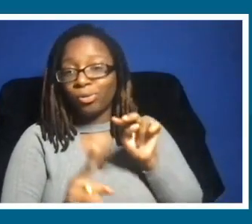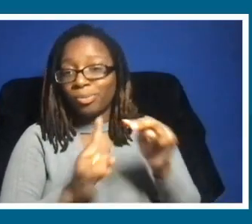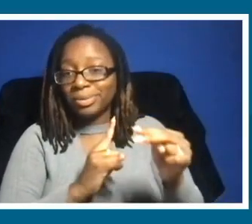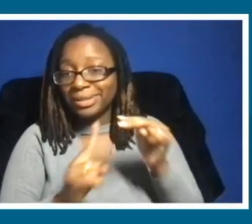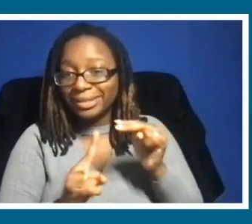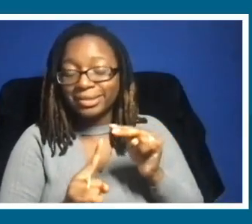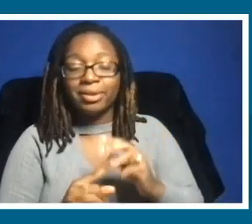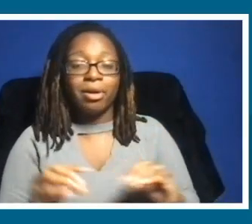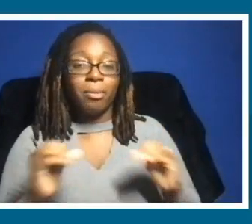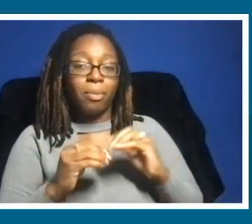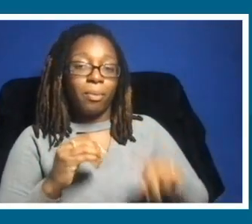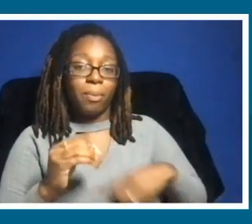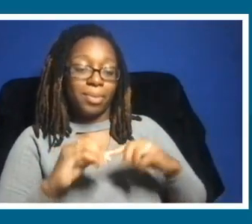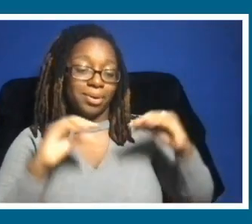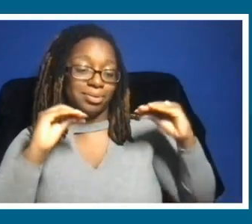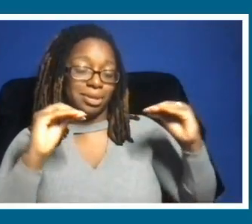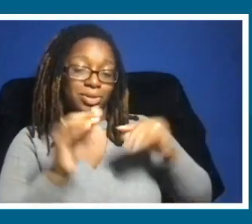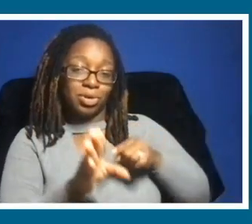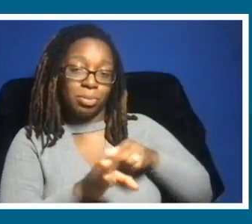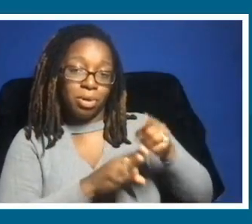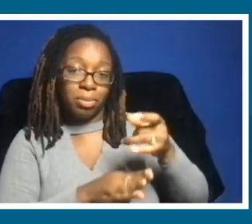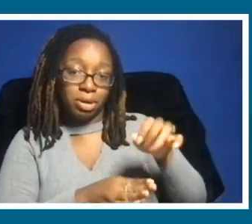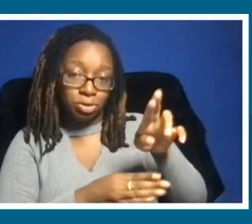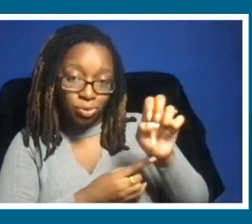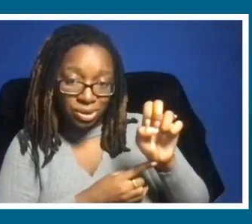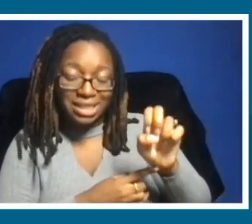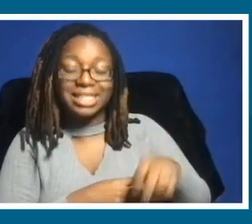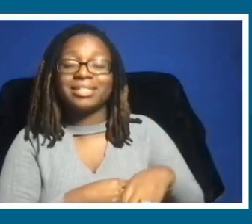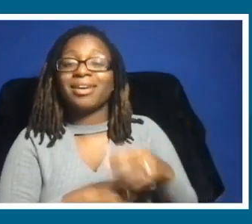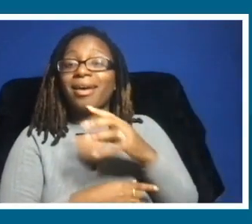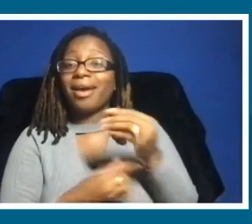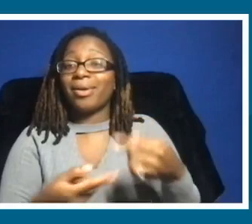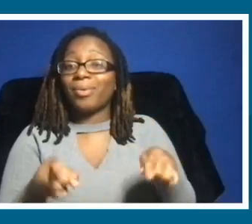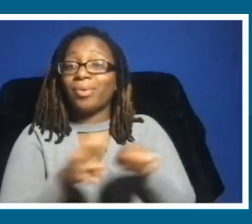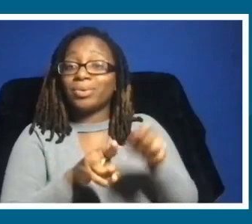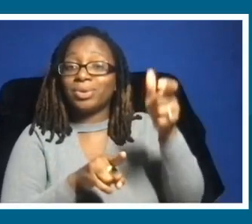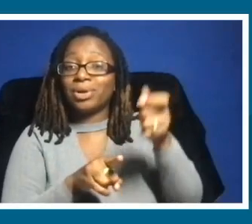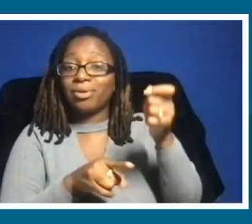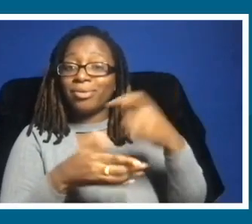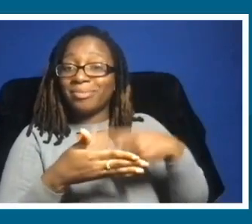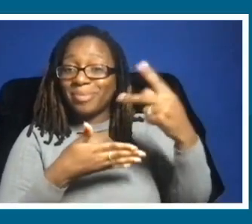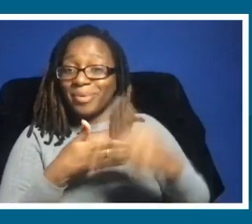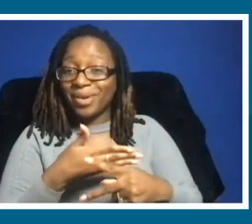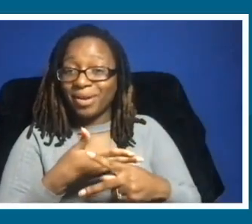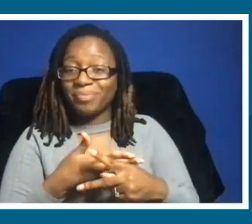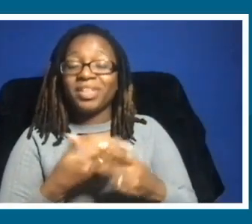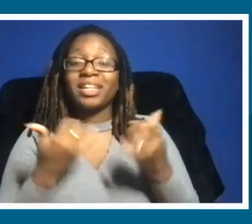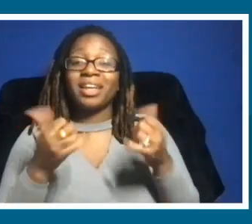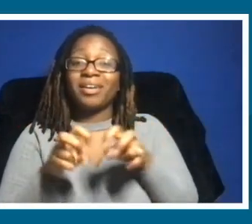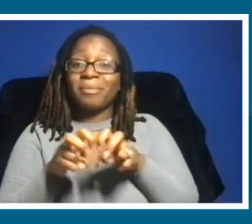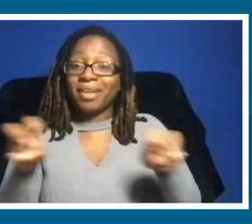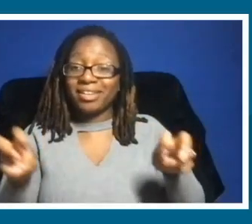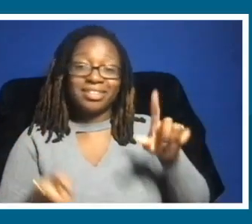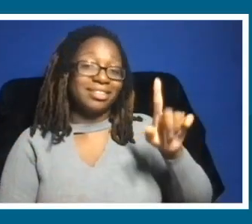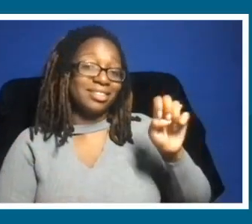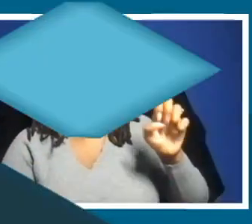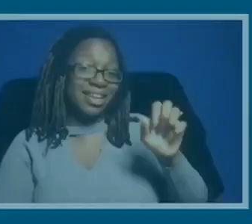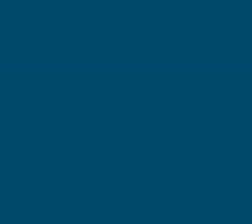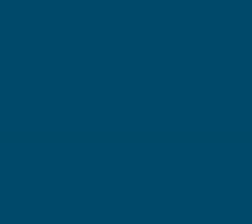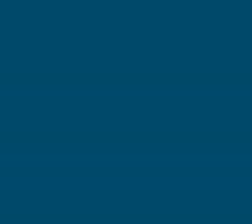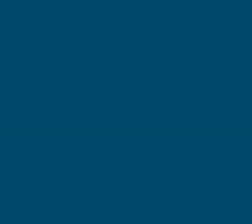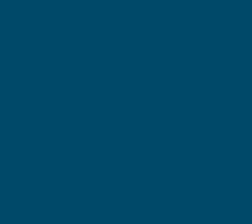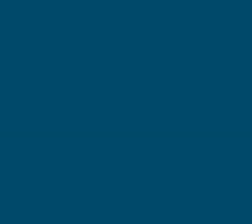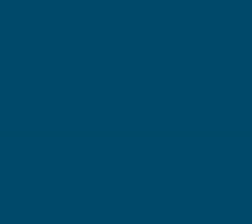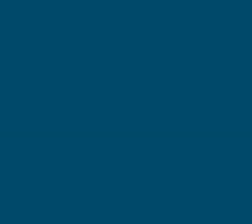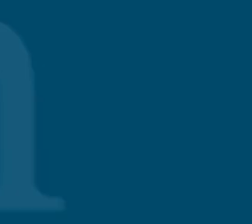with Primary Sources Consortium and the grant program. Please welcome our panelists, and Leanne, over to you.